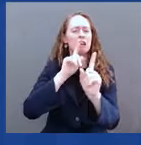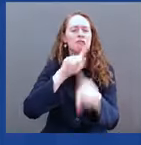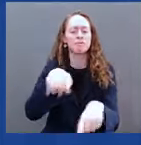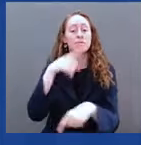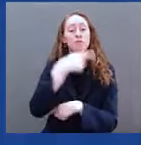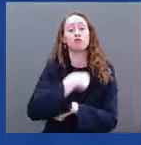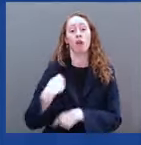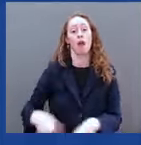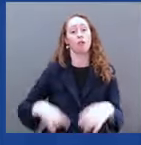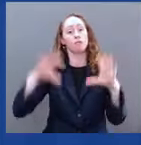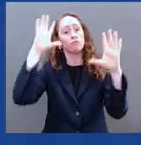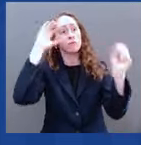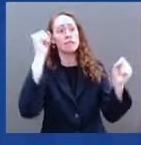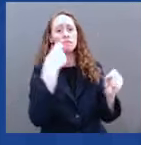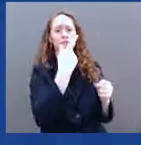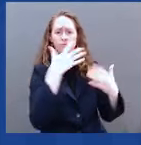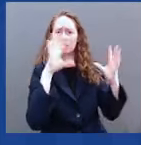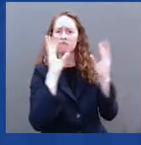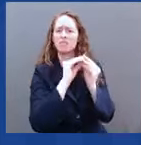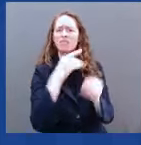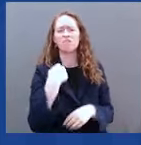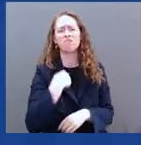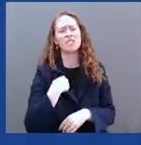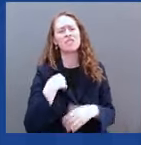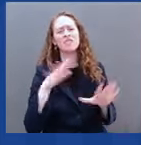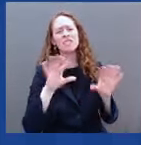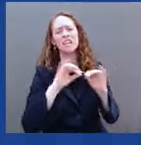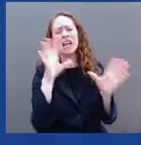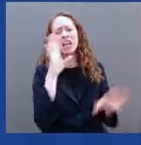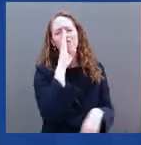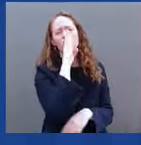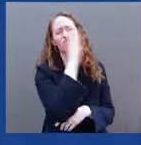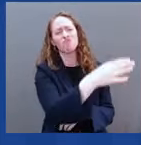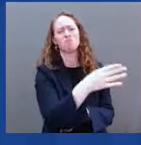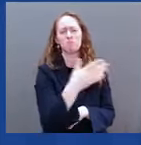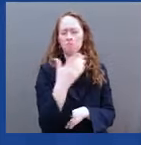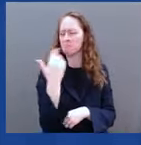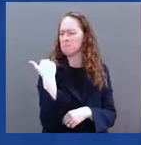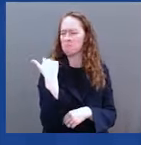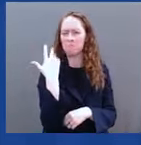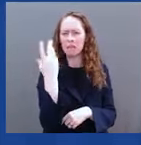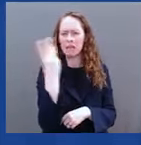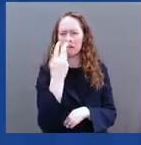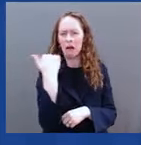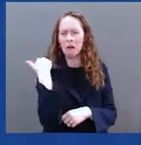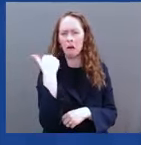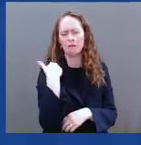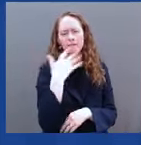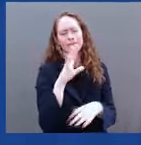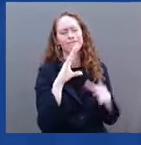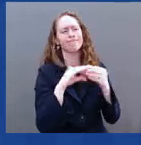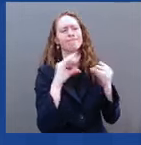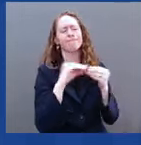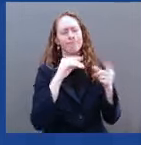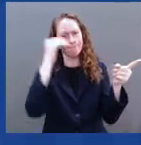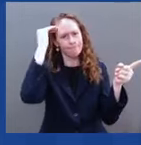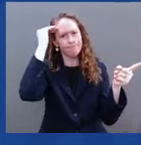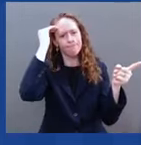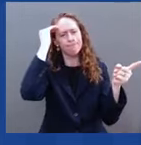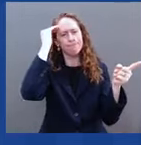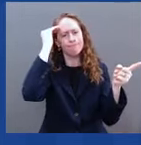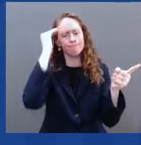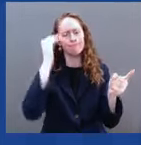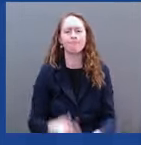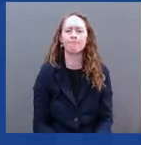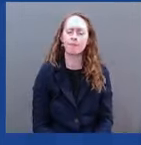now, I guess it's 6 days ago, 7 days ago, in that range. And I made it clear to him. I made no